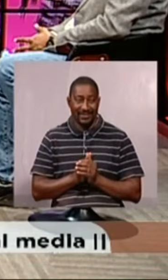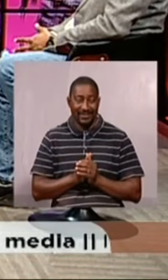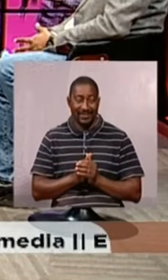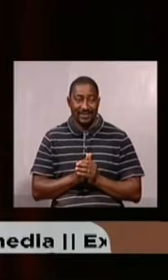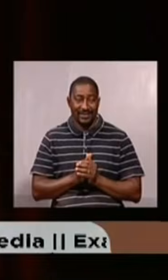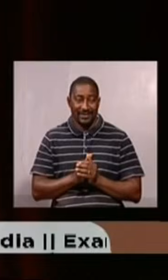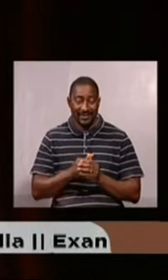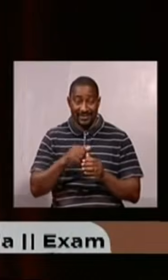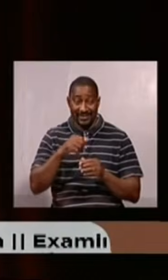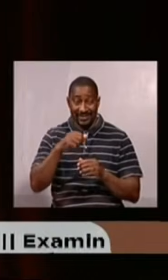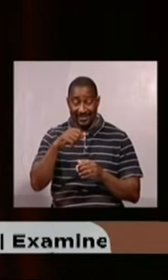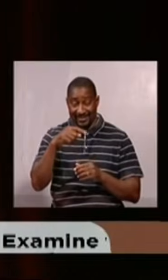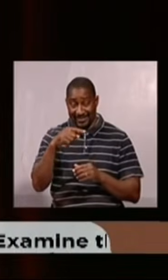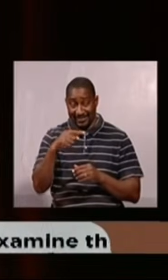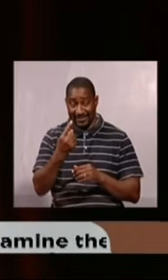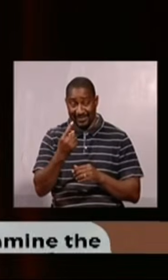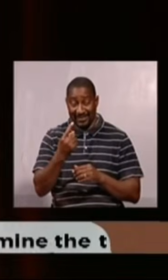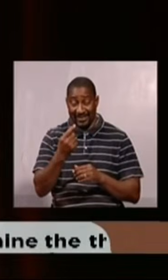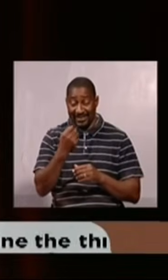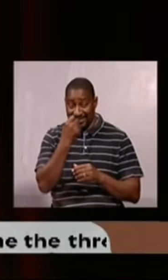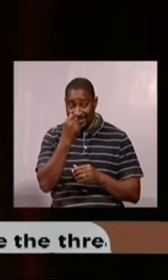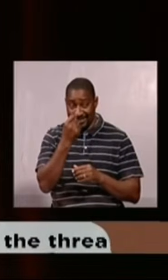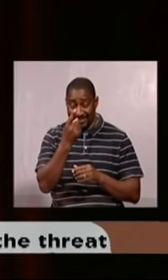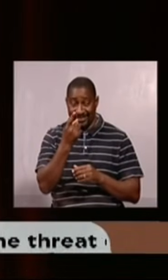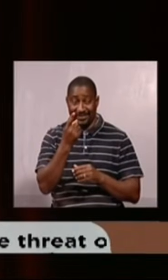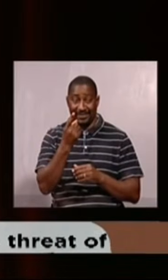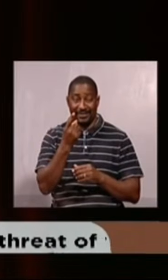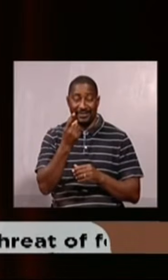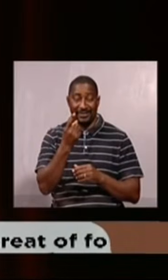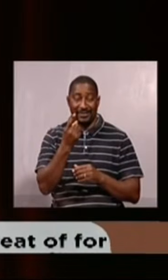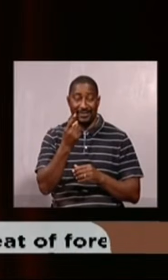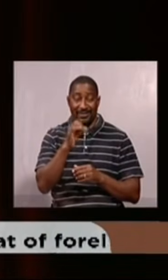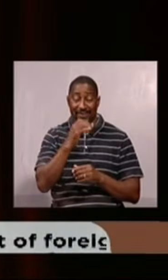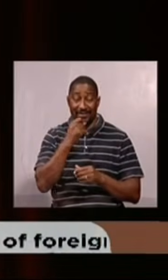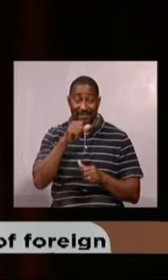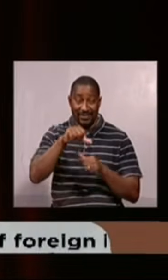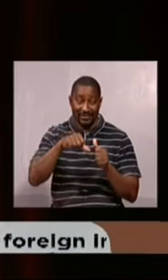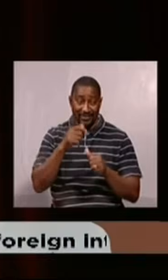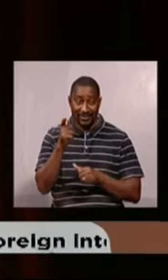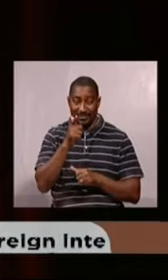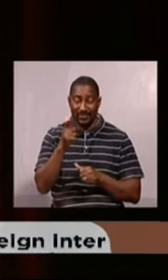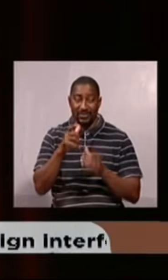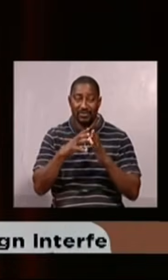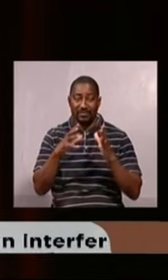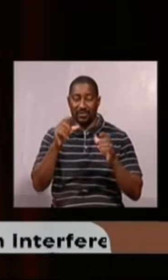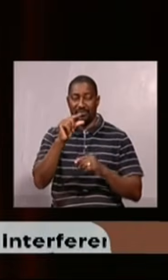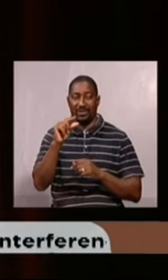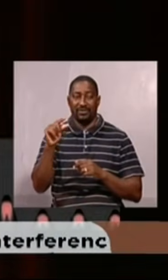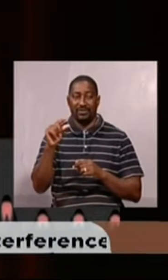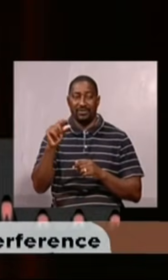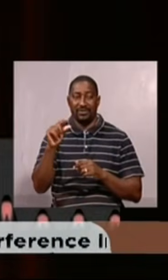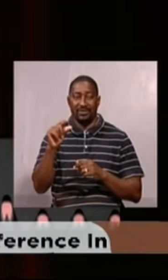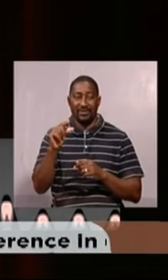should, number one, understand the magnitude, understand numbers that we're talking about, because when we say social media, it's very generic in general. So